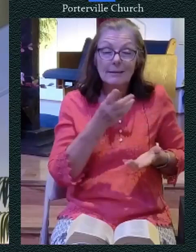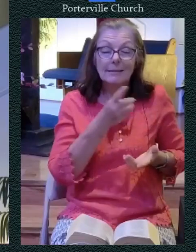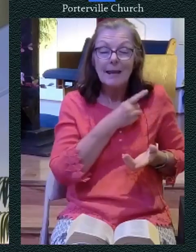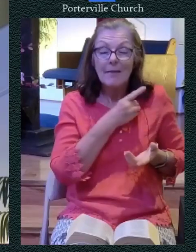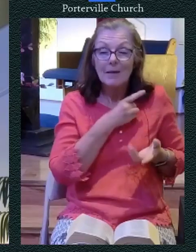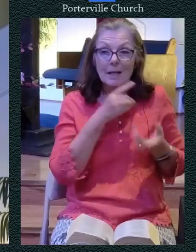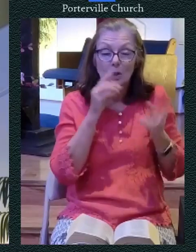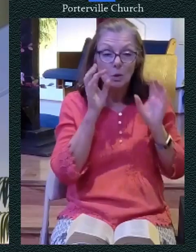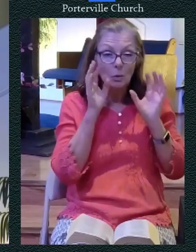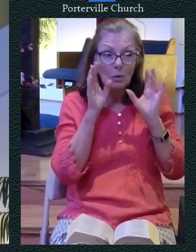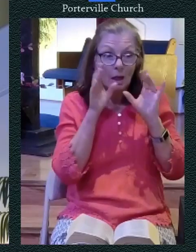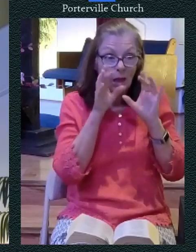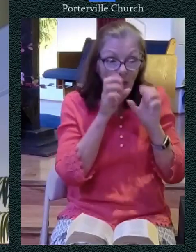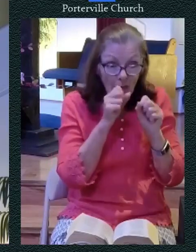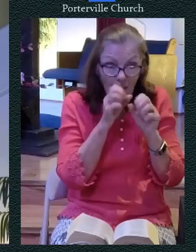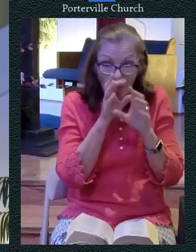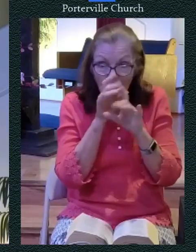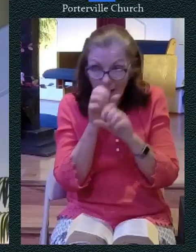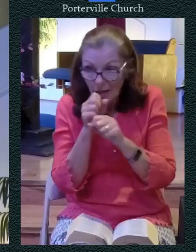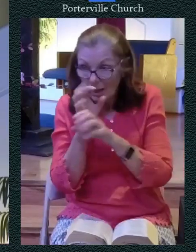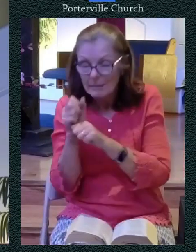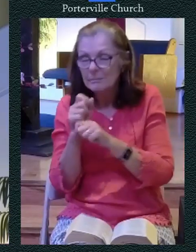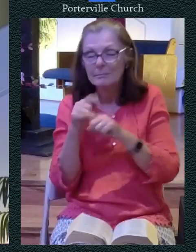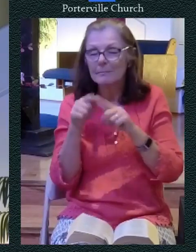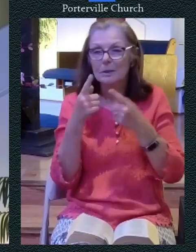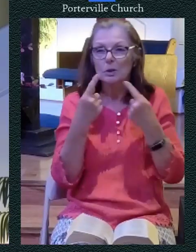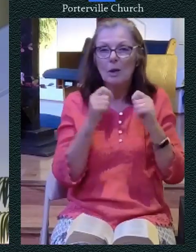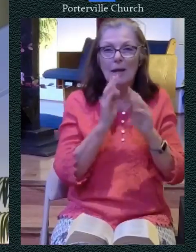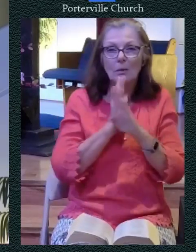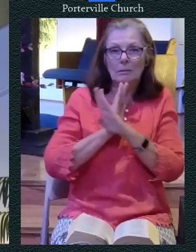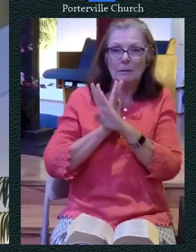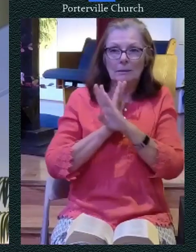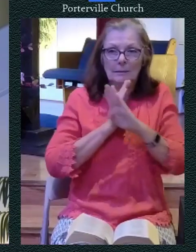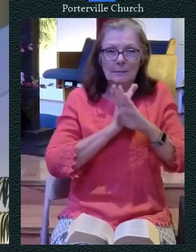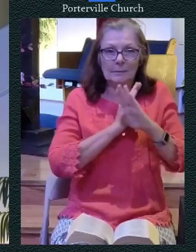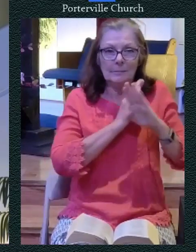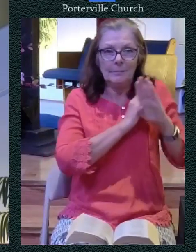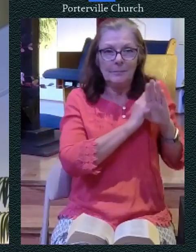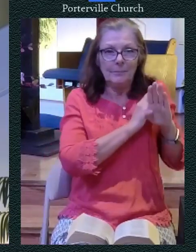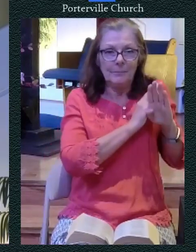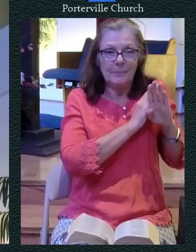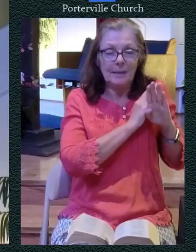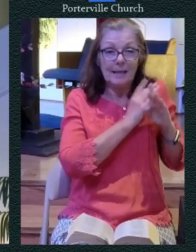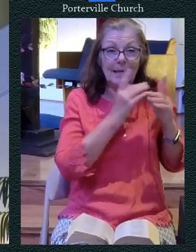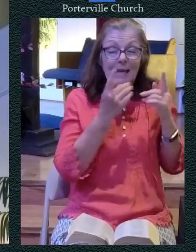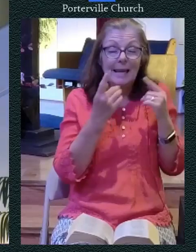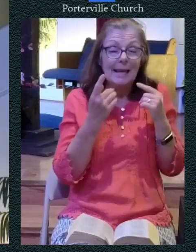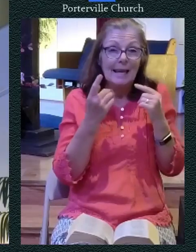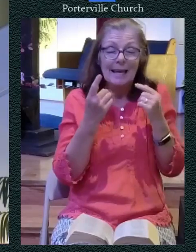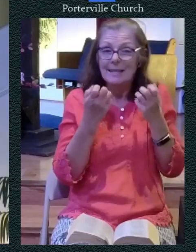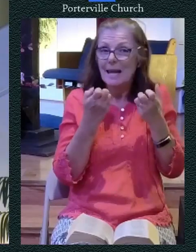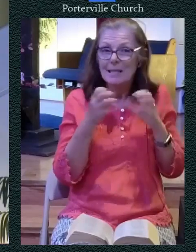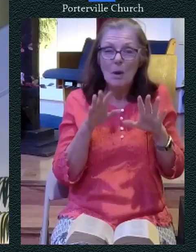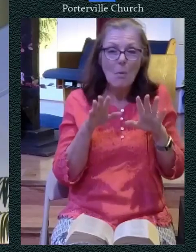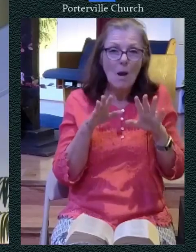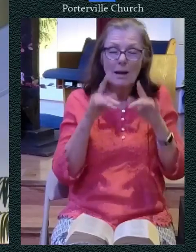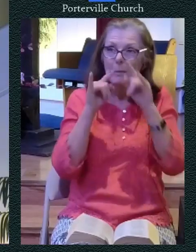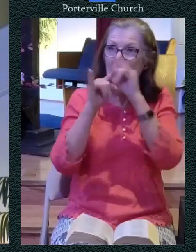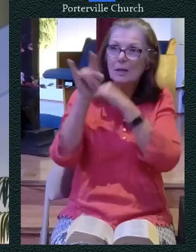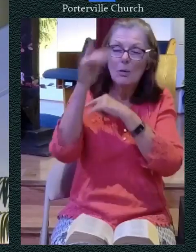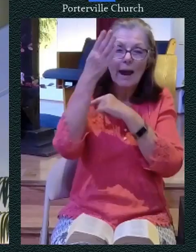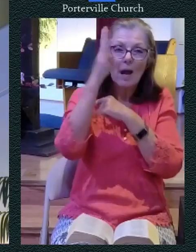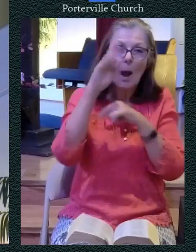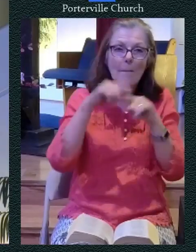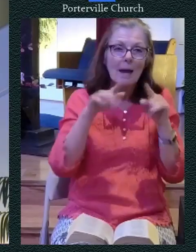And so he's trying to guard himself. He's trying not to speak because he doesn't want to betray God. His heart is torn.